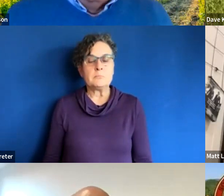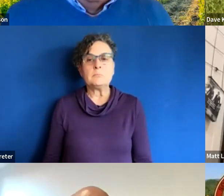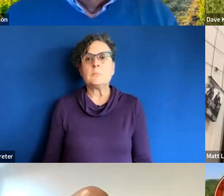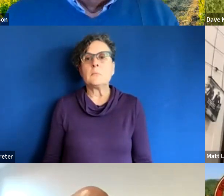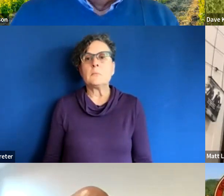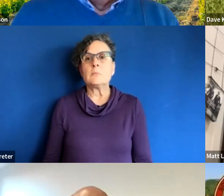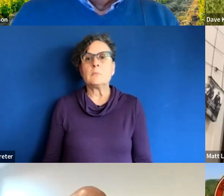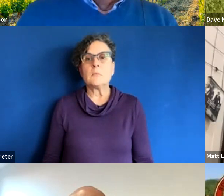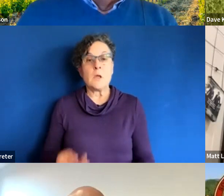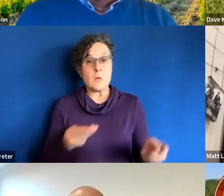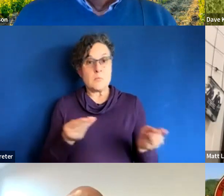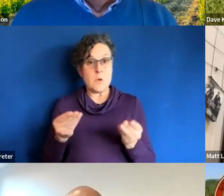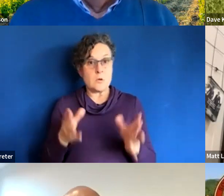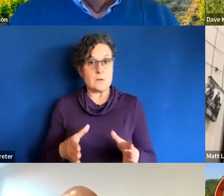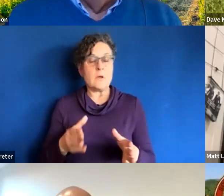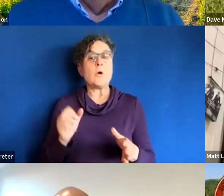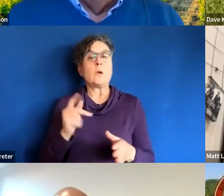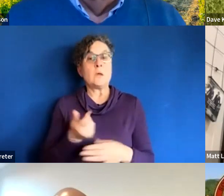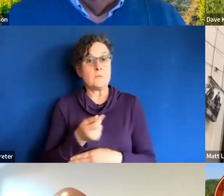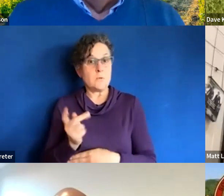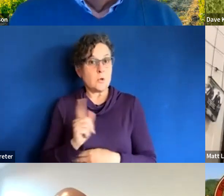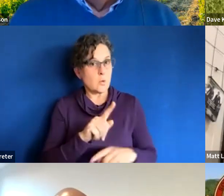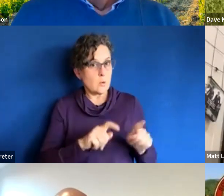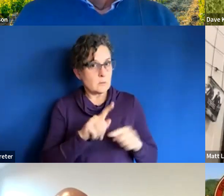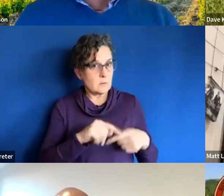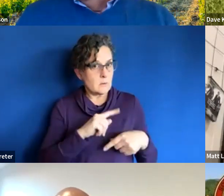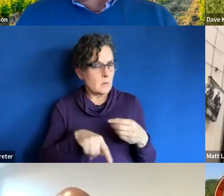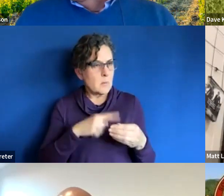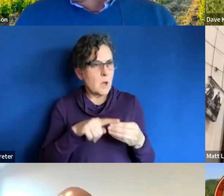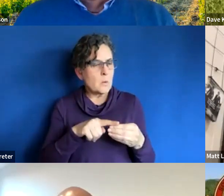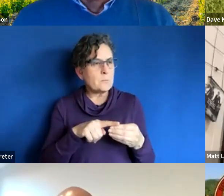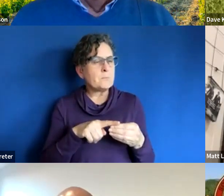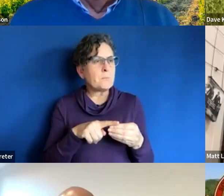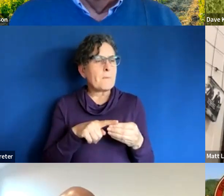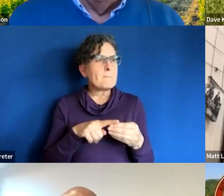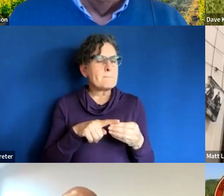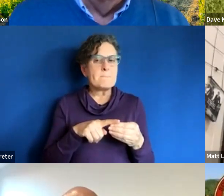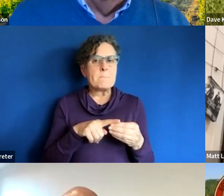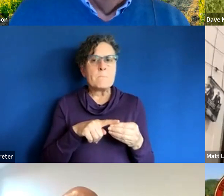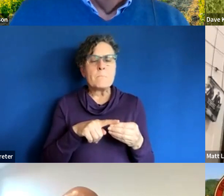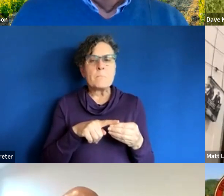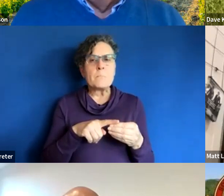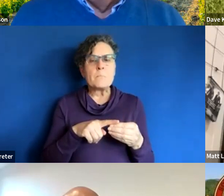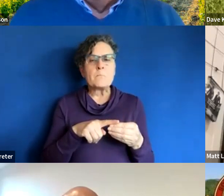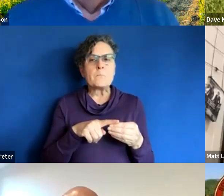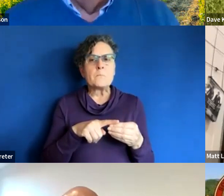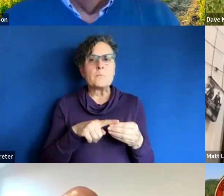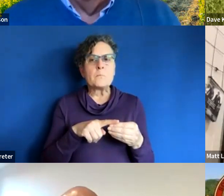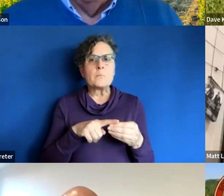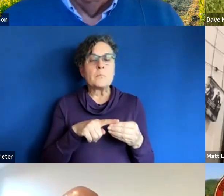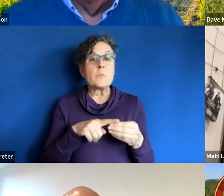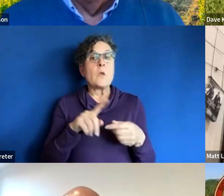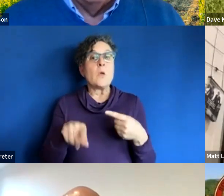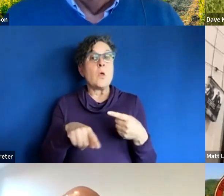Okay, a couple of questions about when there be, what this will trigger the clearing of